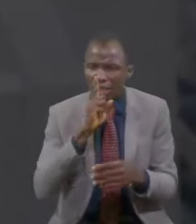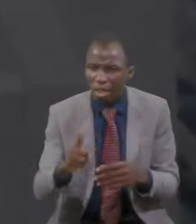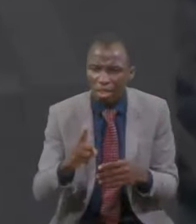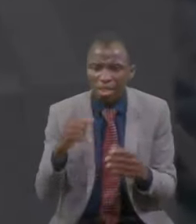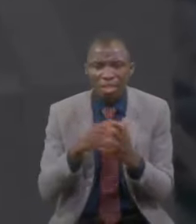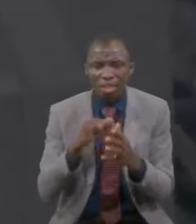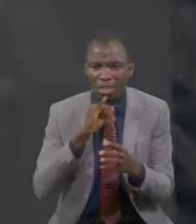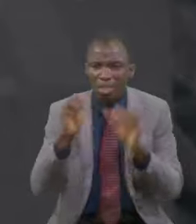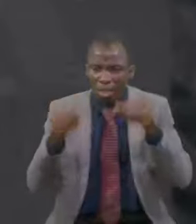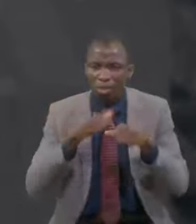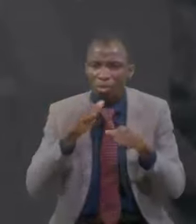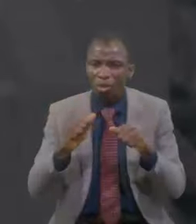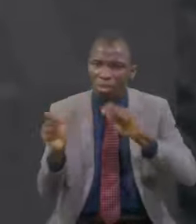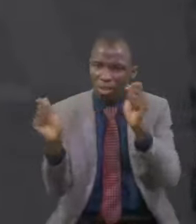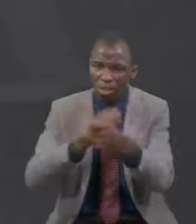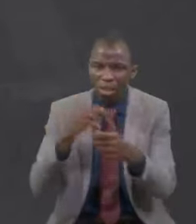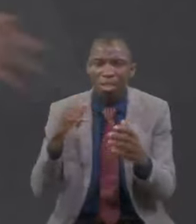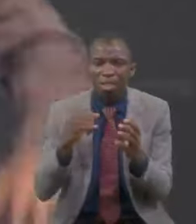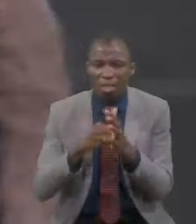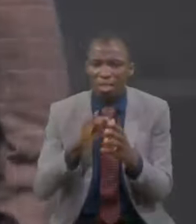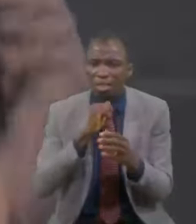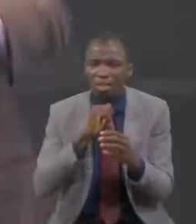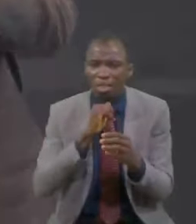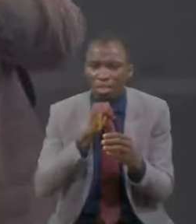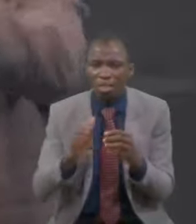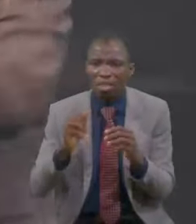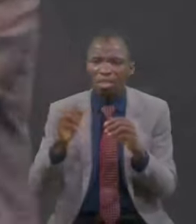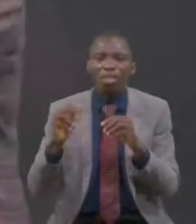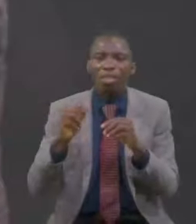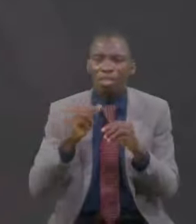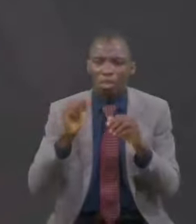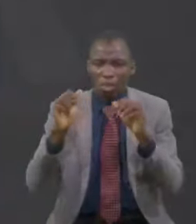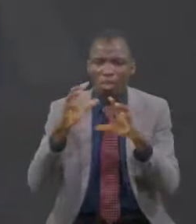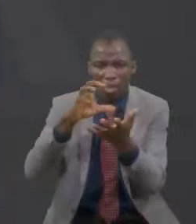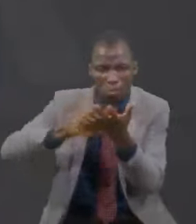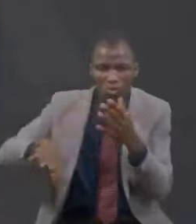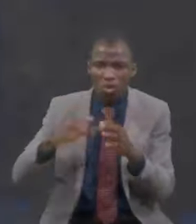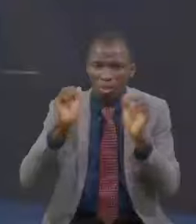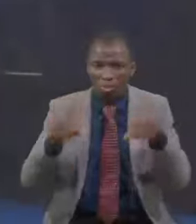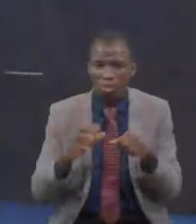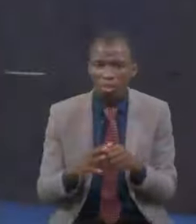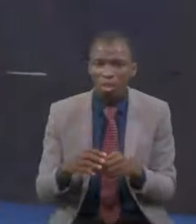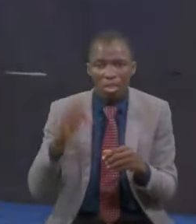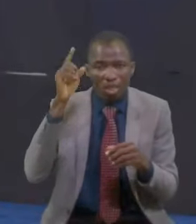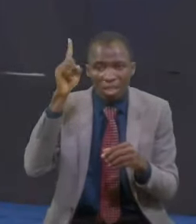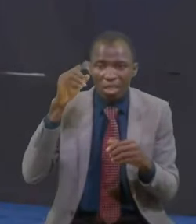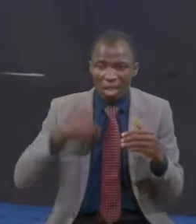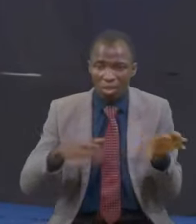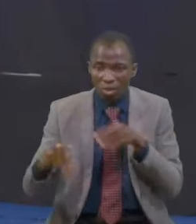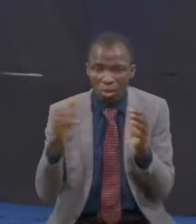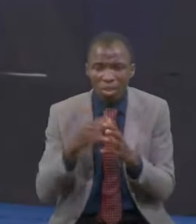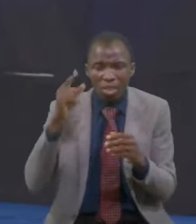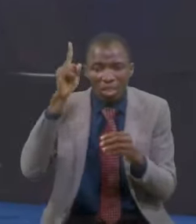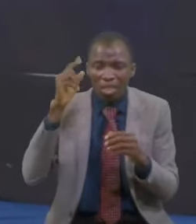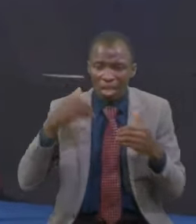irrevocable, irremovable, he's done it. Surely he has borne our griefs